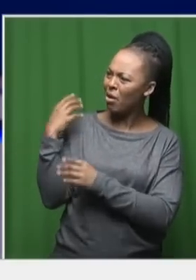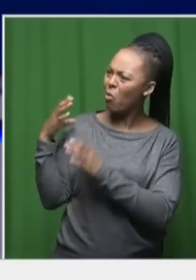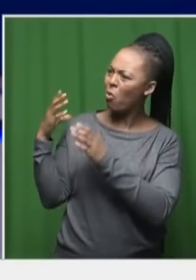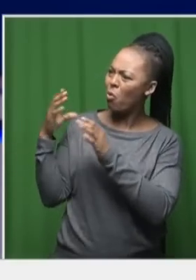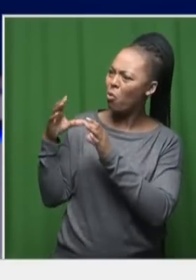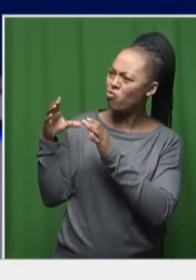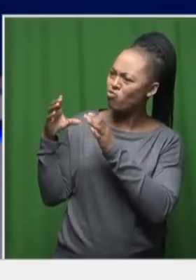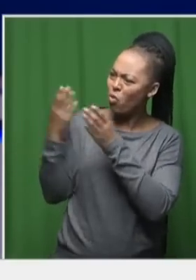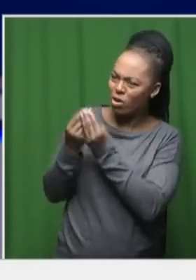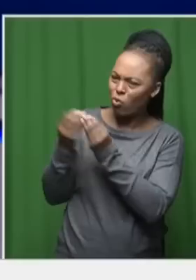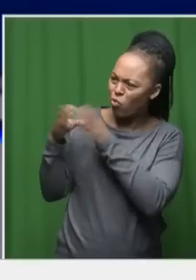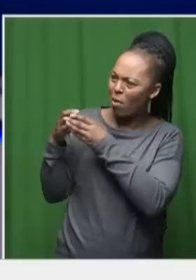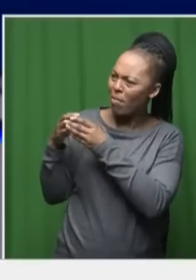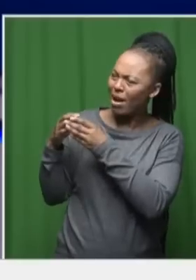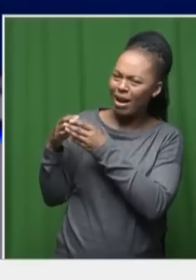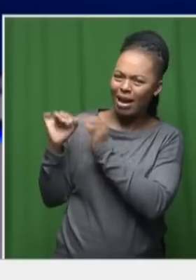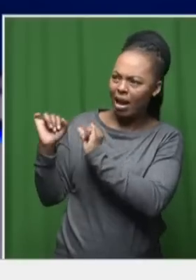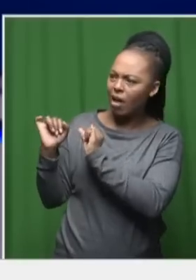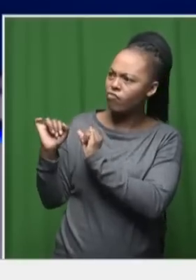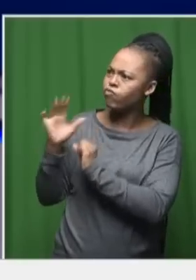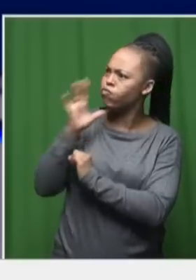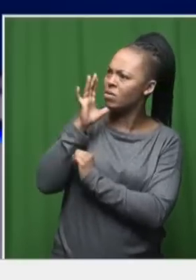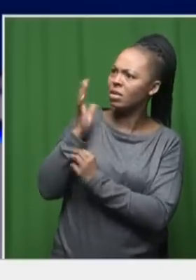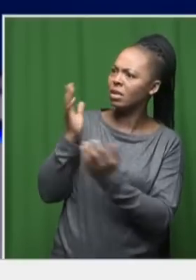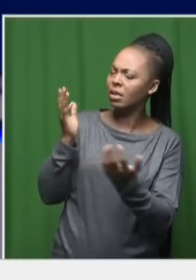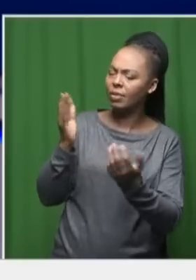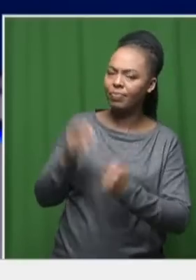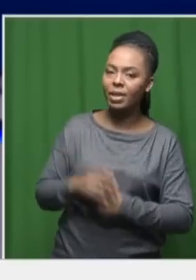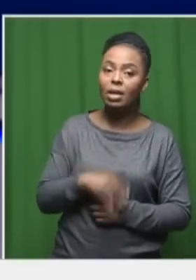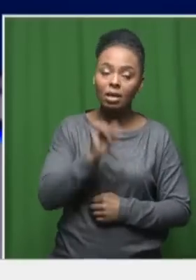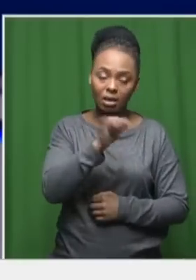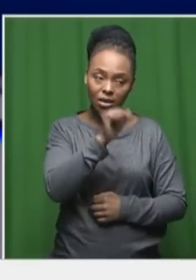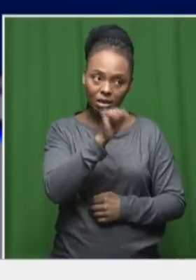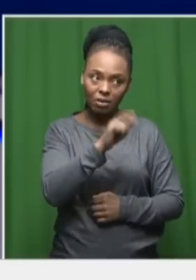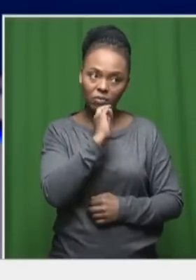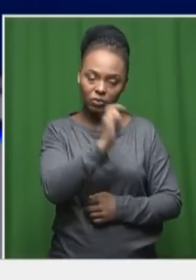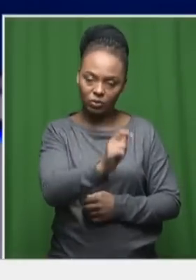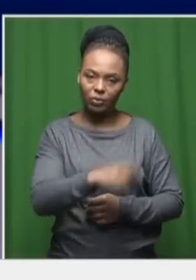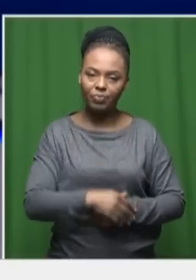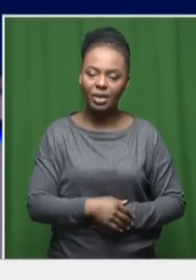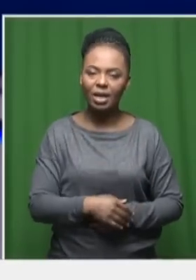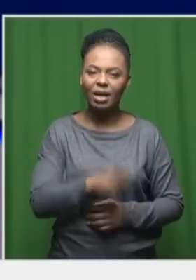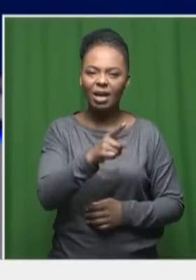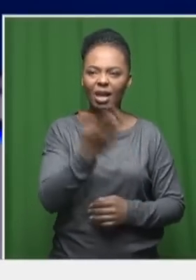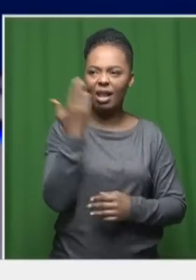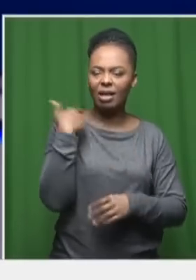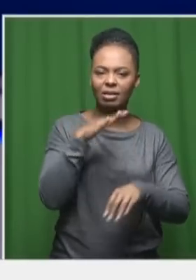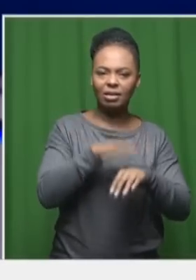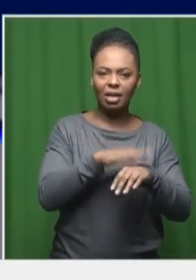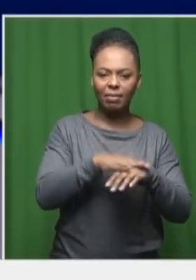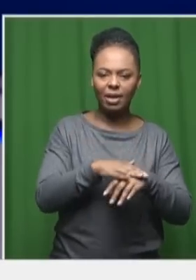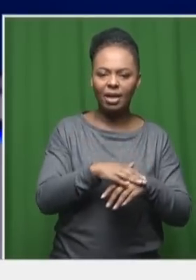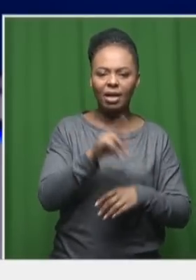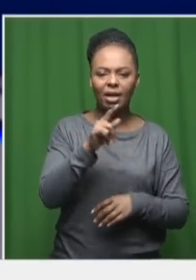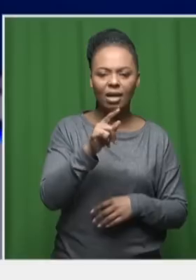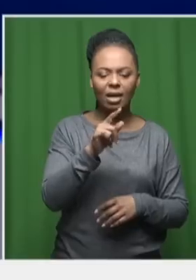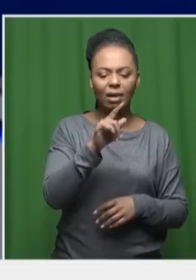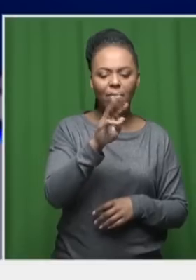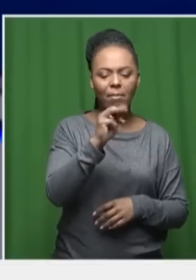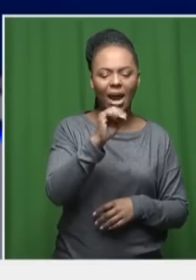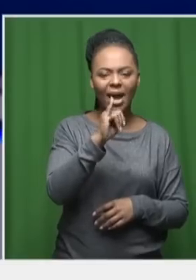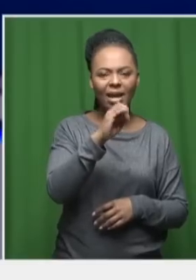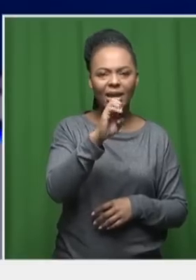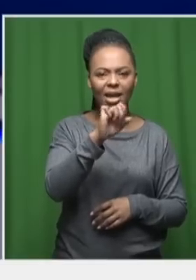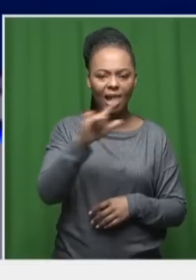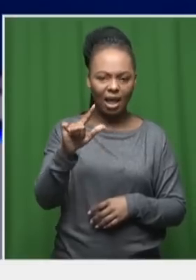I think I had the chance to go to the Bundestag, their version of parliament. At the time, Chancellor Merkel, she does her own shopping. And it's